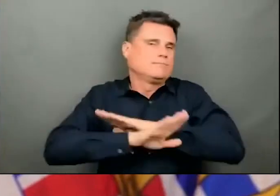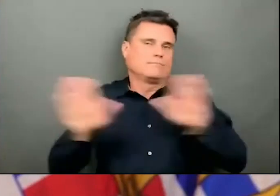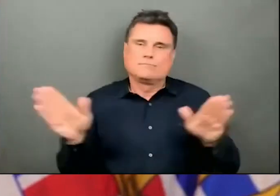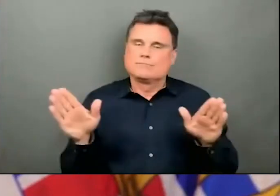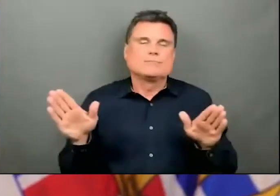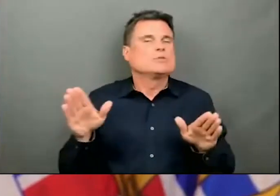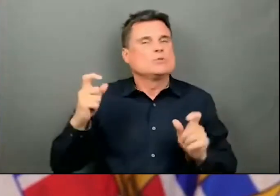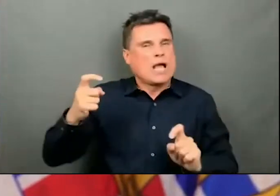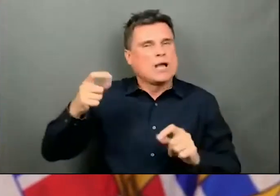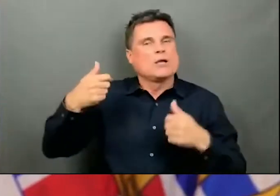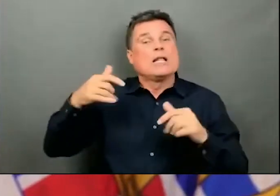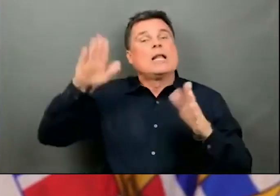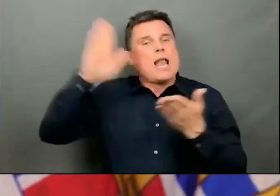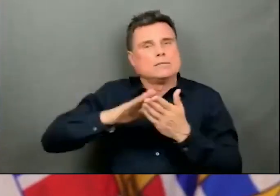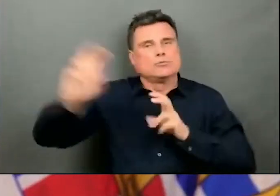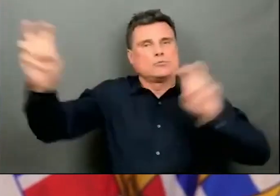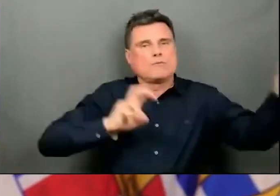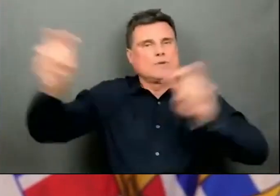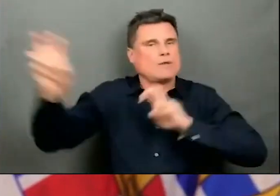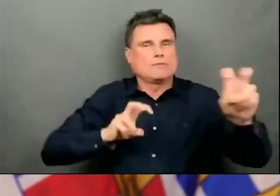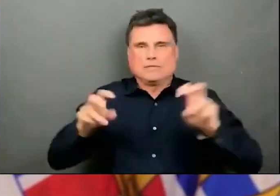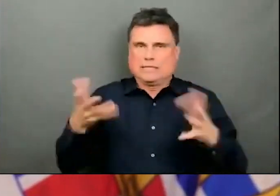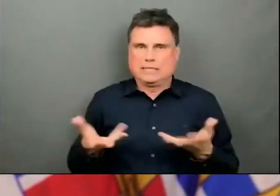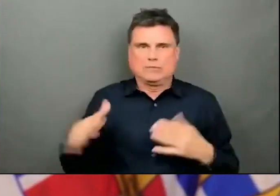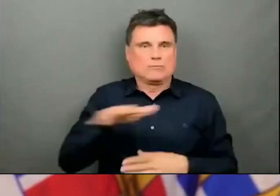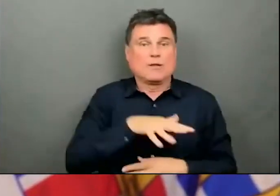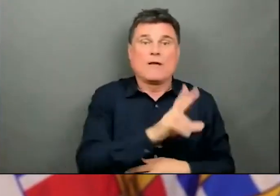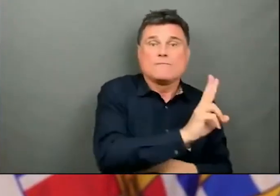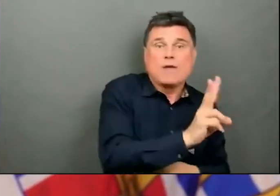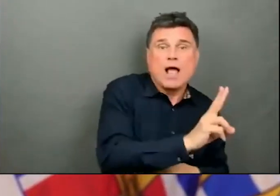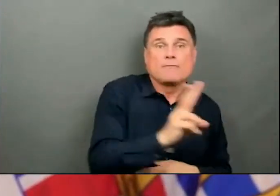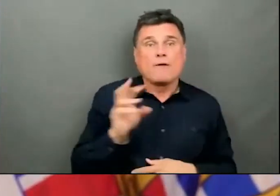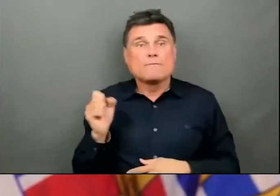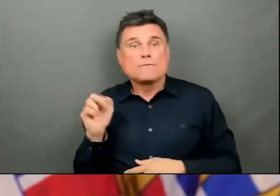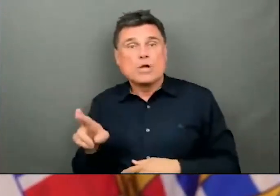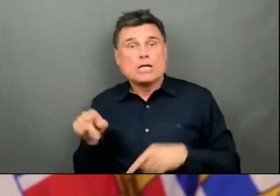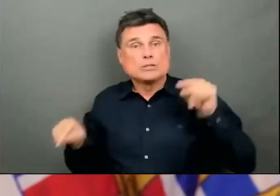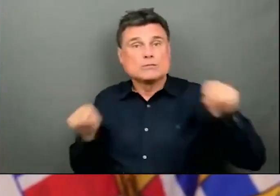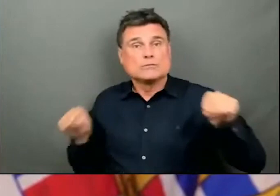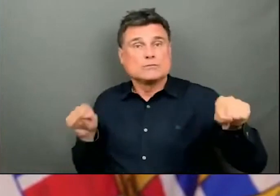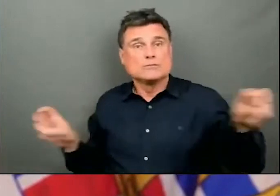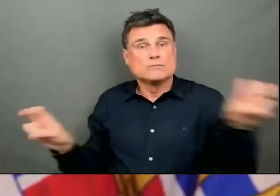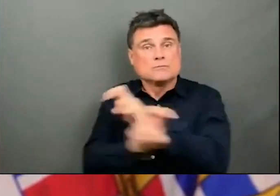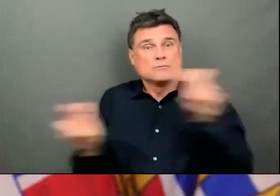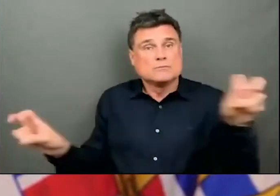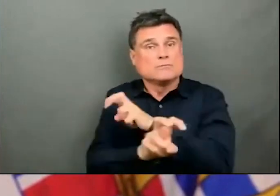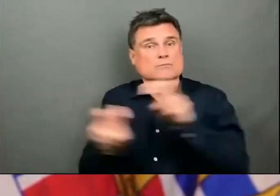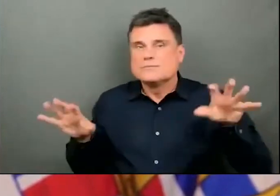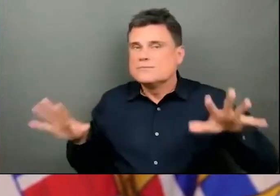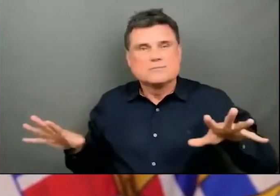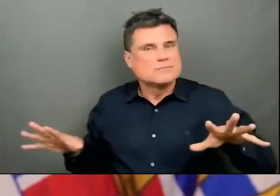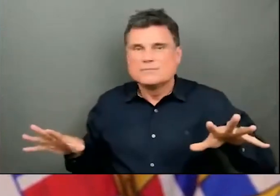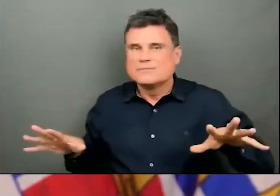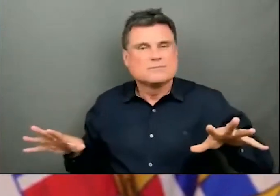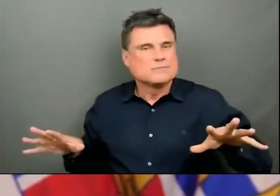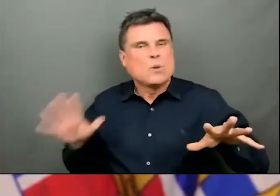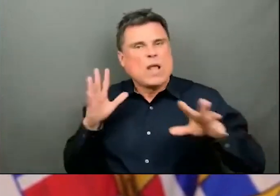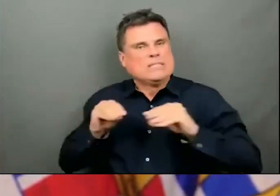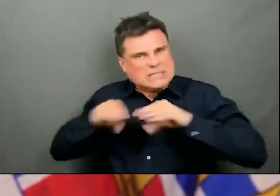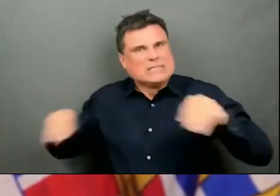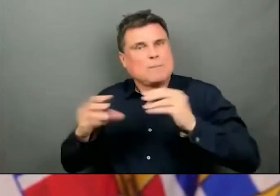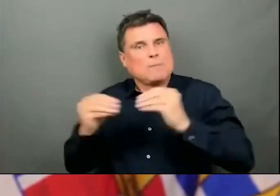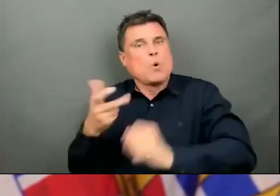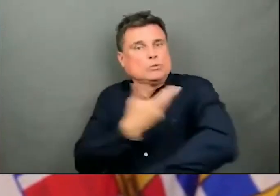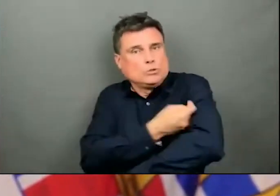what we call the Fraser-Vancouver health regions. There'll be more details about this, but obviously there are some areas that are more connected to